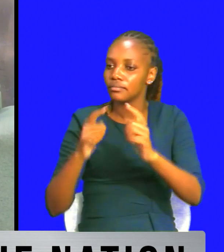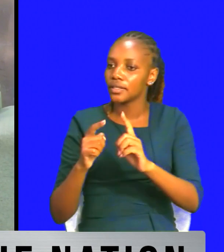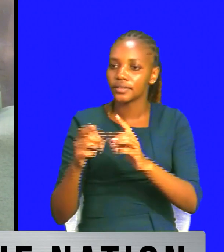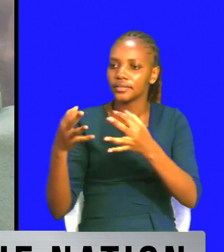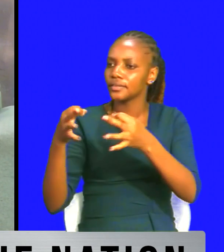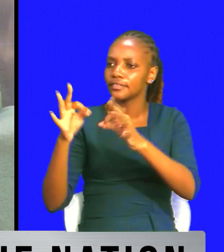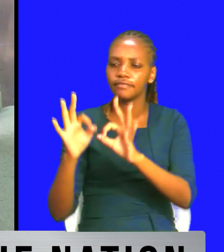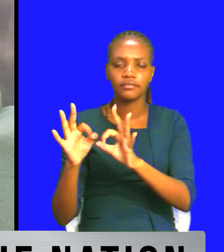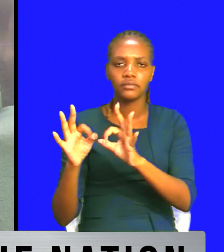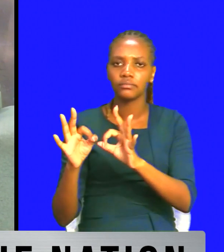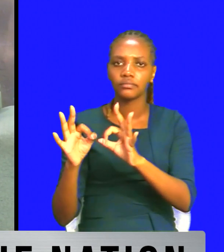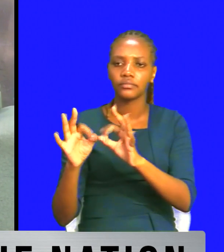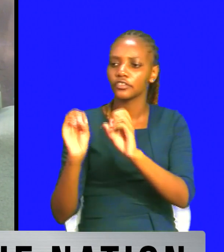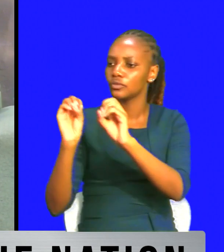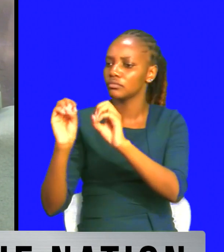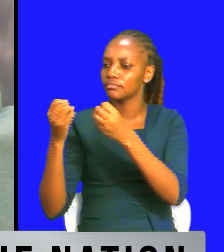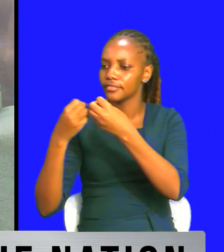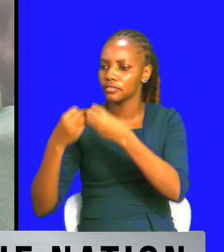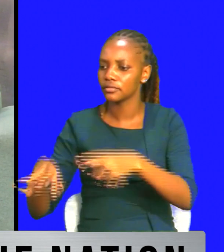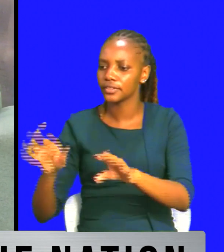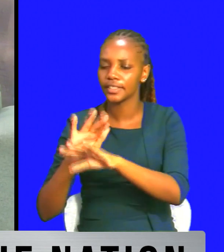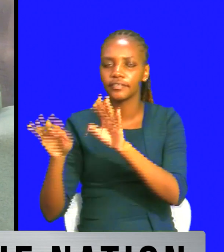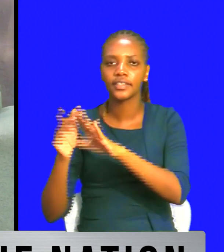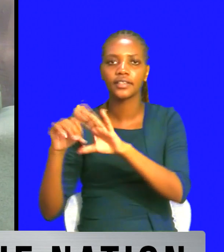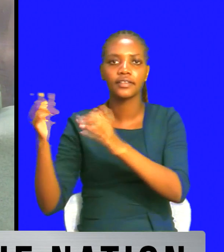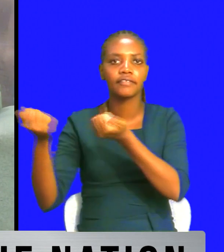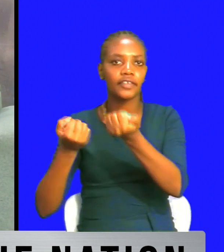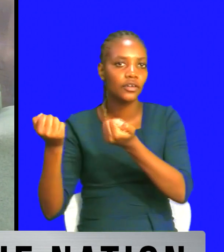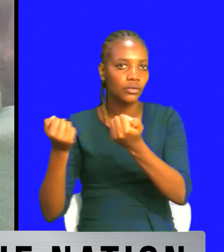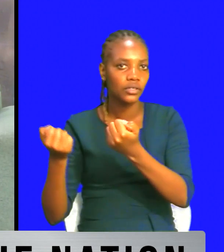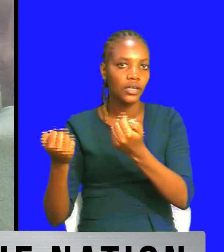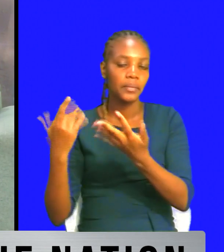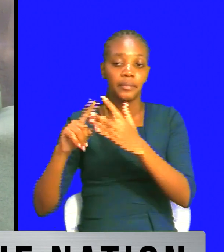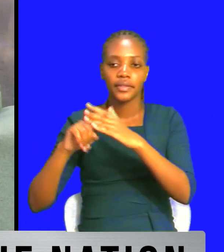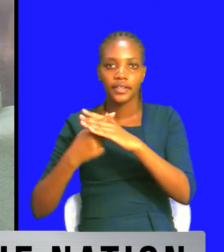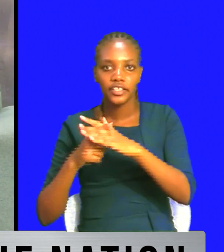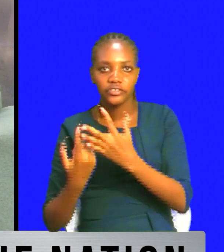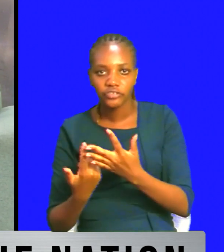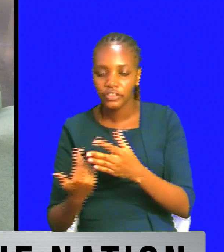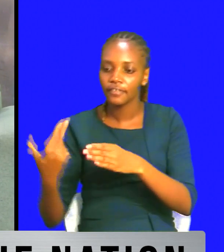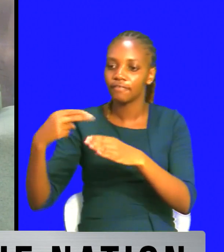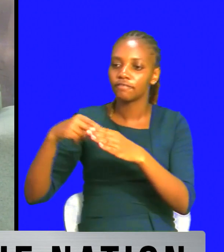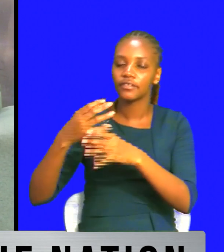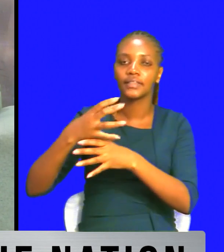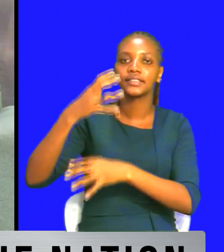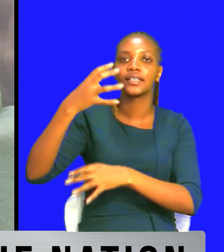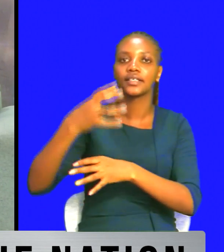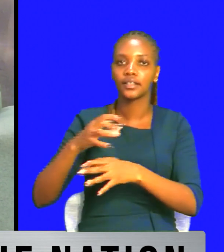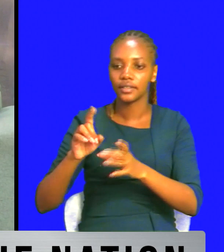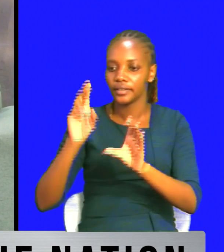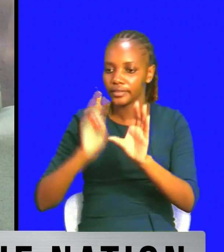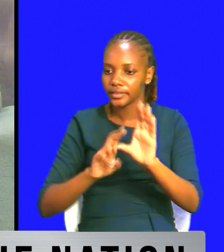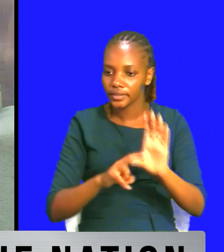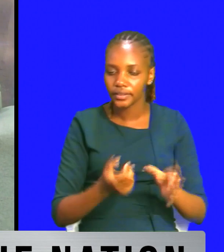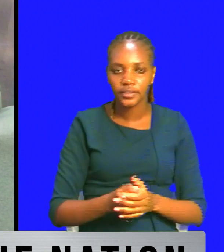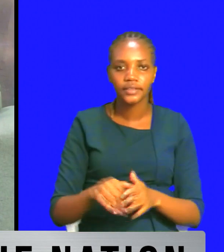have, you lose everything in the vehicle, the engine, and you lose the tank, the fuel tank, and you lose the seats, and you lose